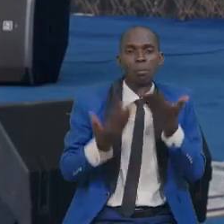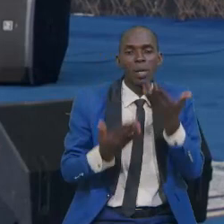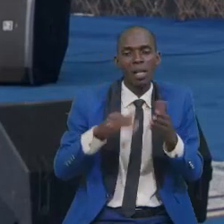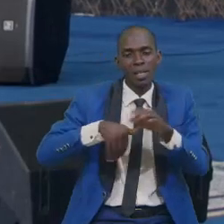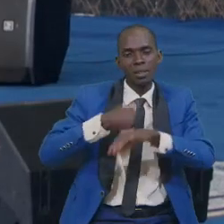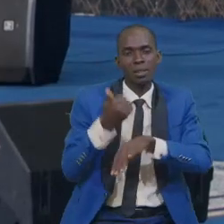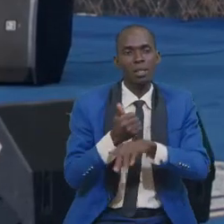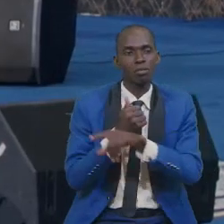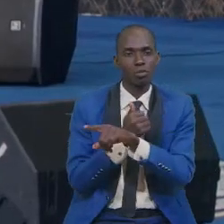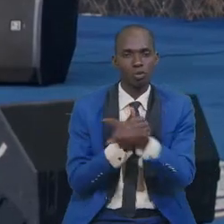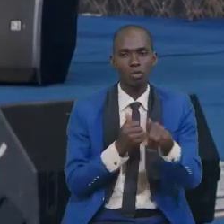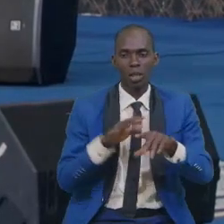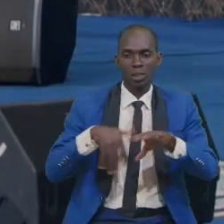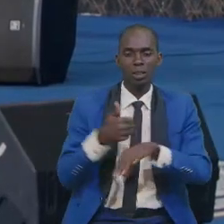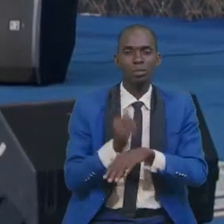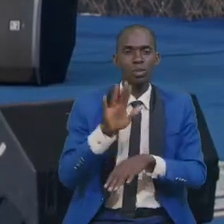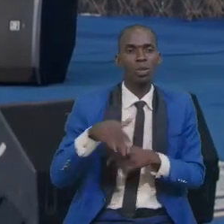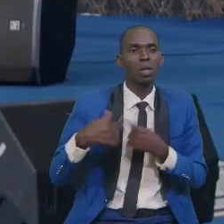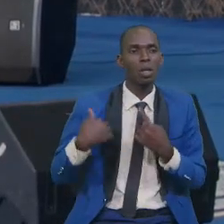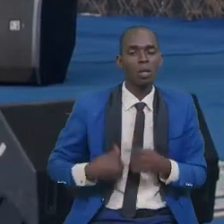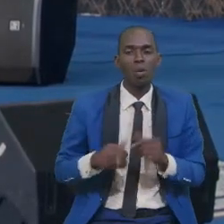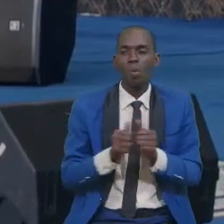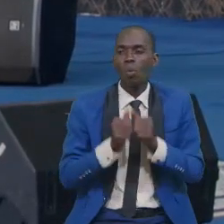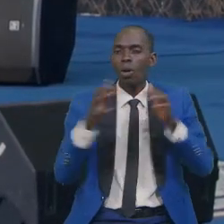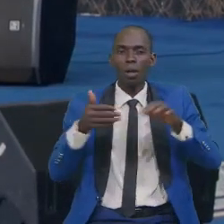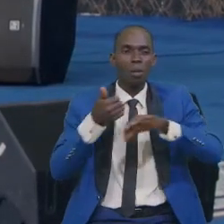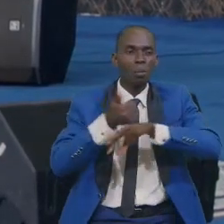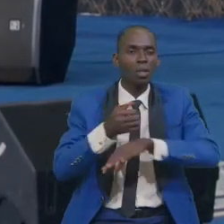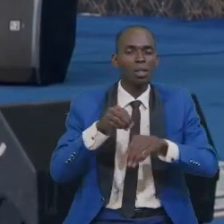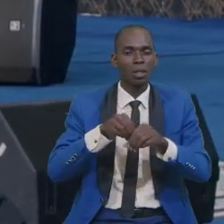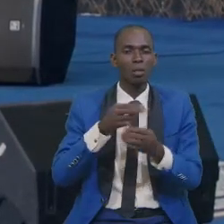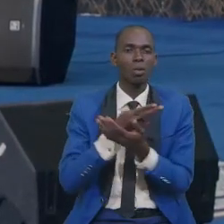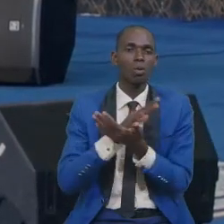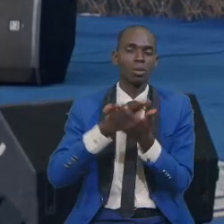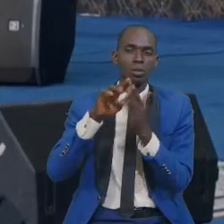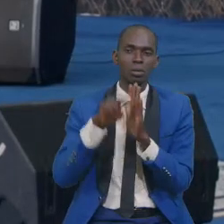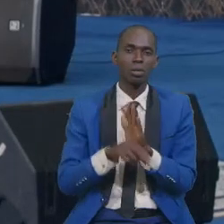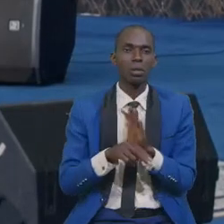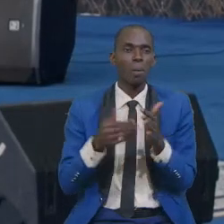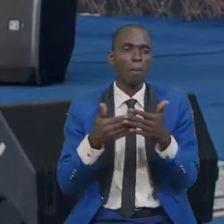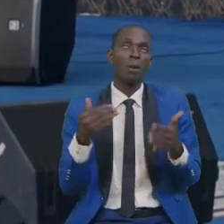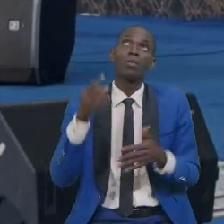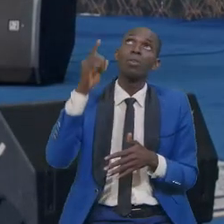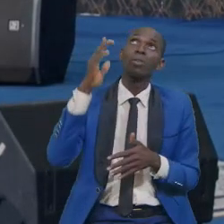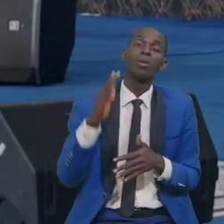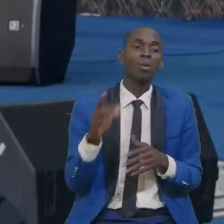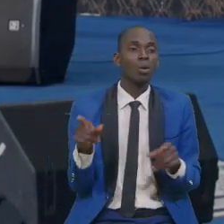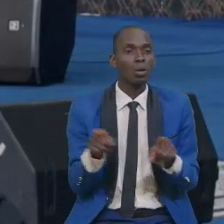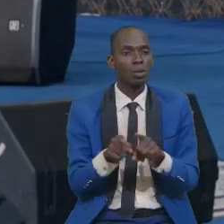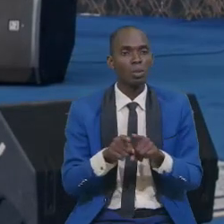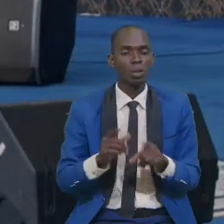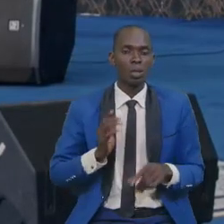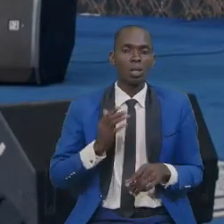establish your hearts unbelievable in Holiness before God even our